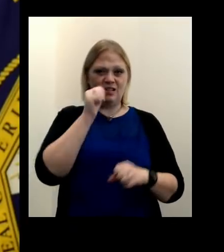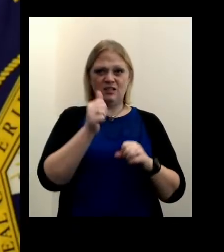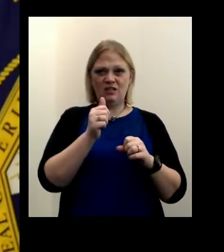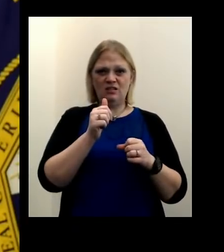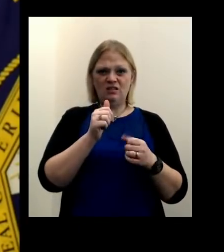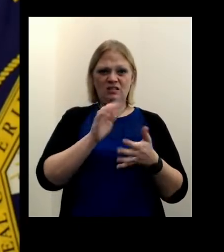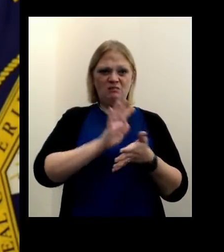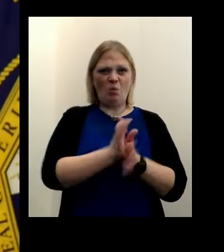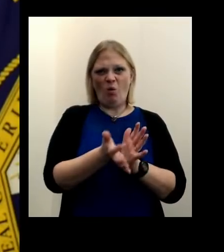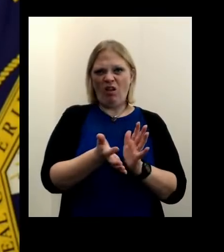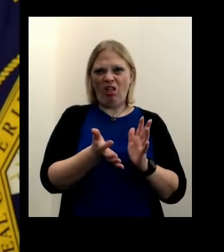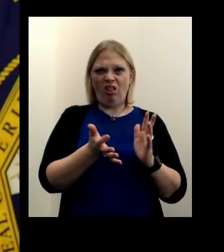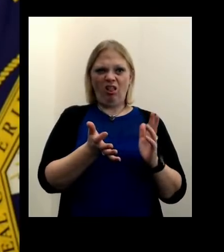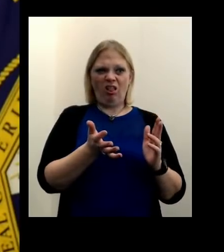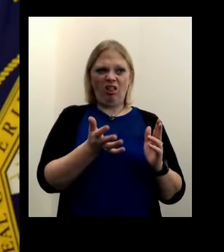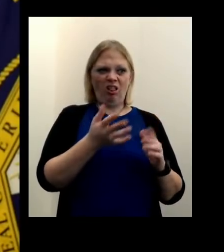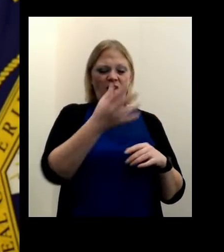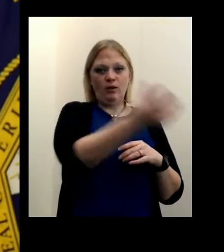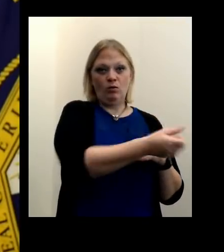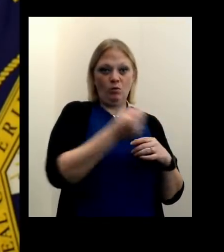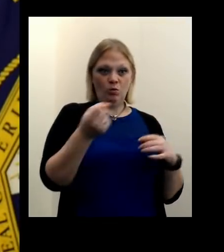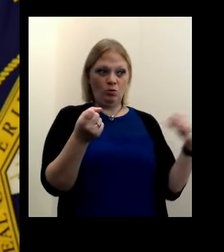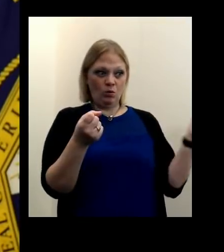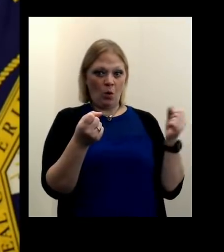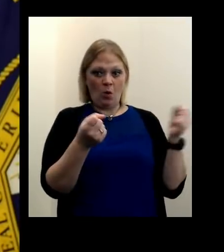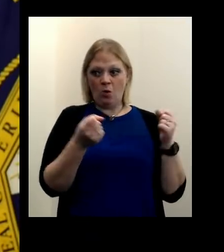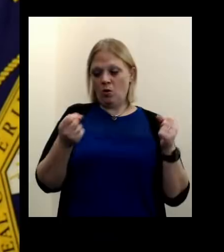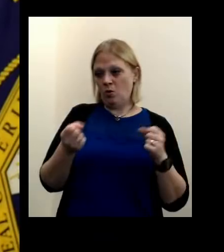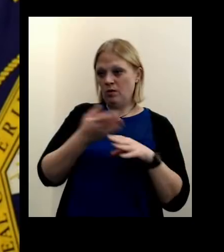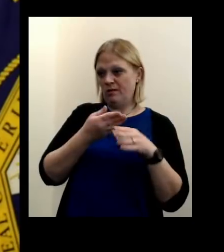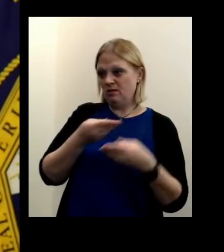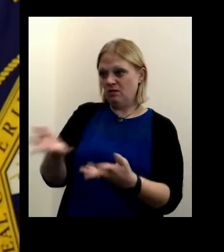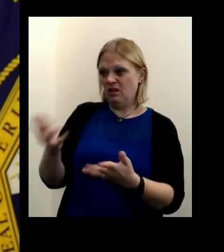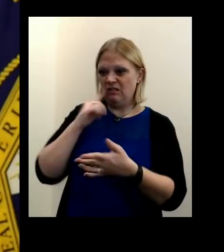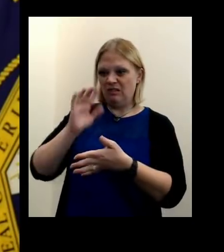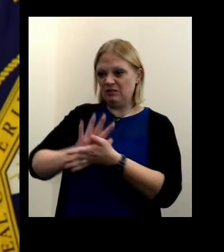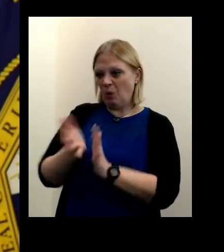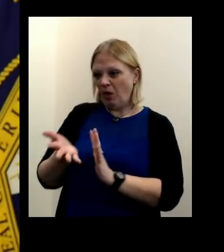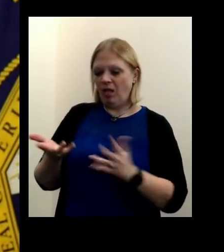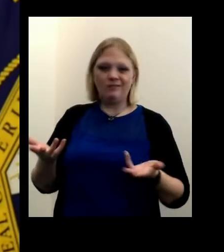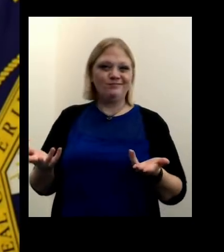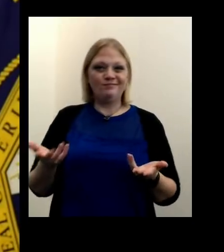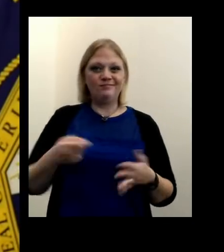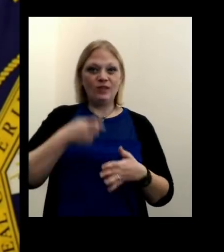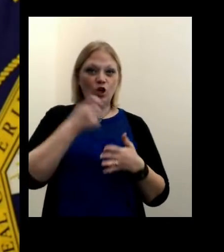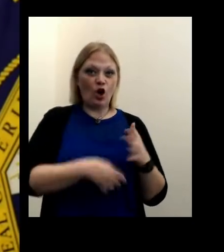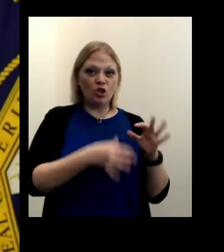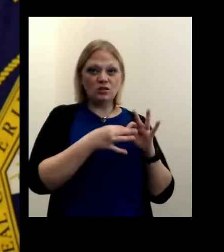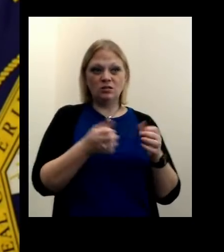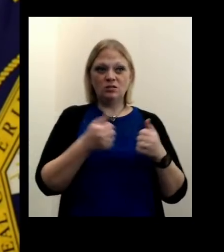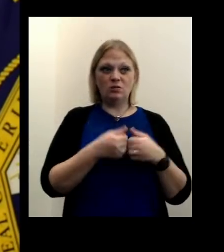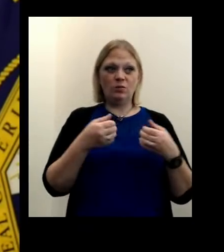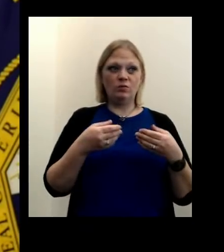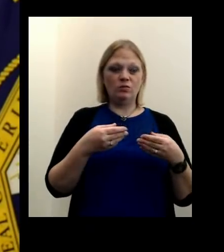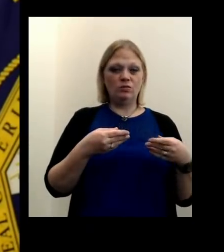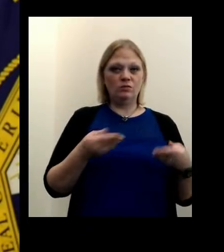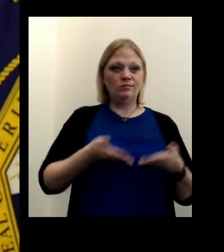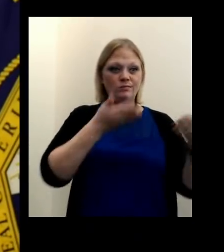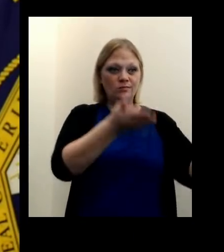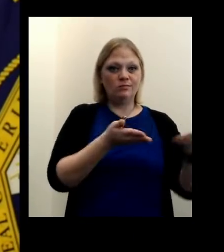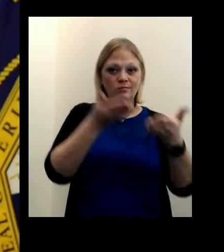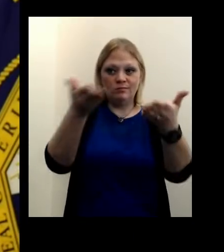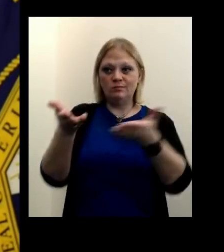spoiled after it's taken out of the super cold storage before it's actually delivered. The cost associated with delivering the vaccine in the